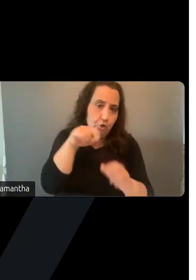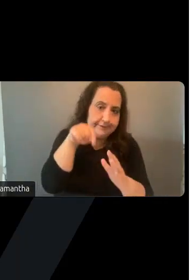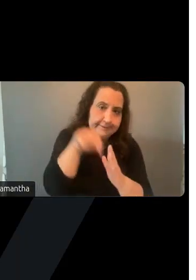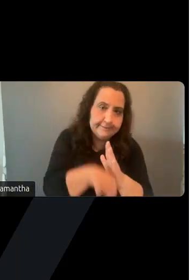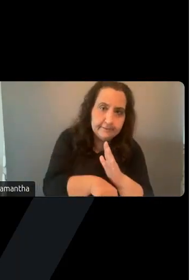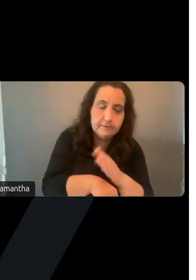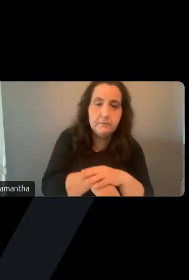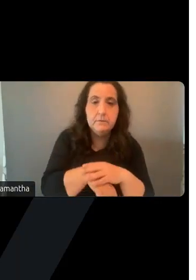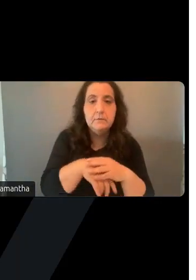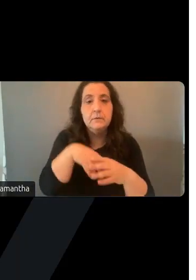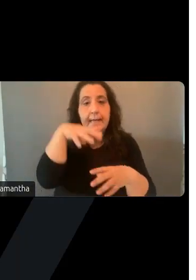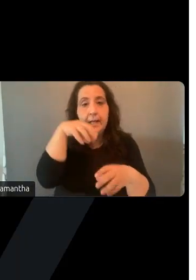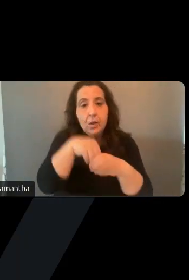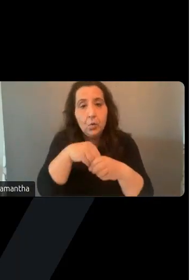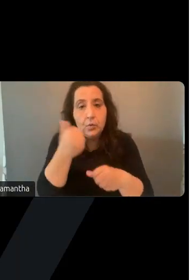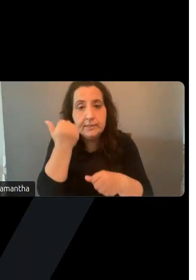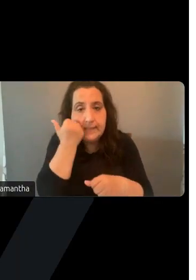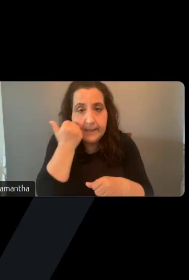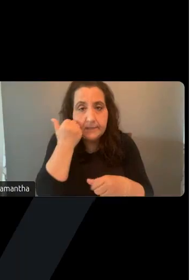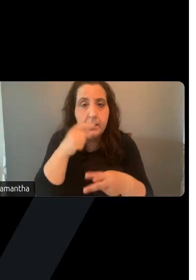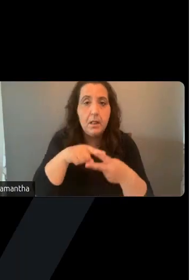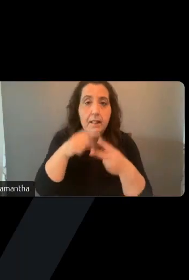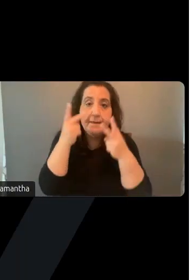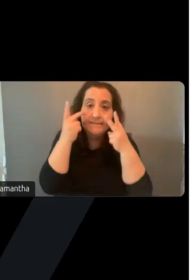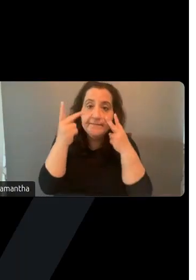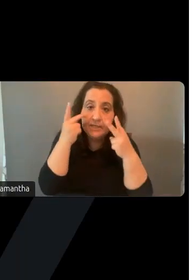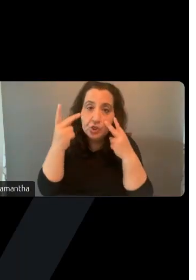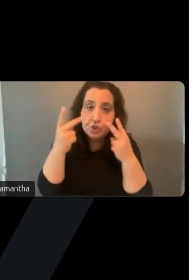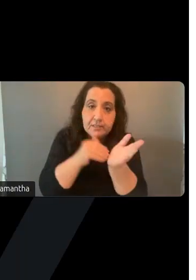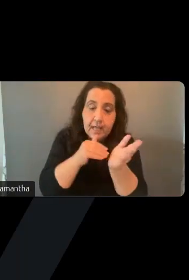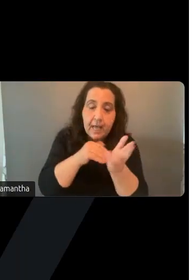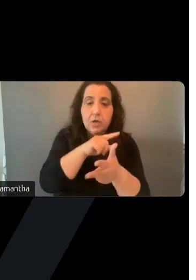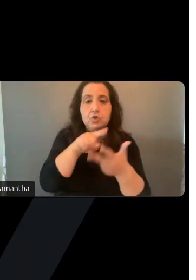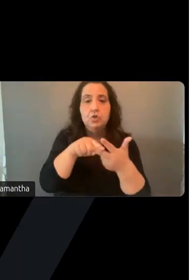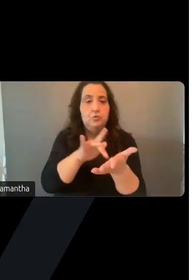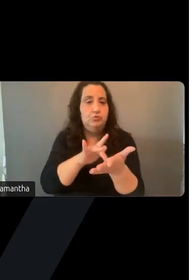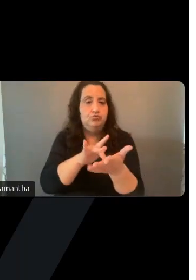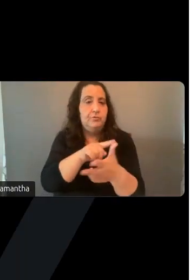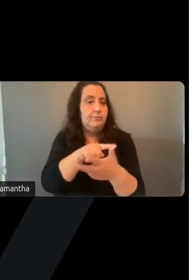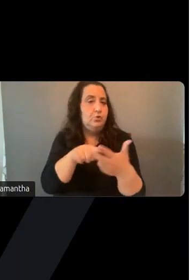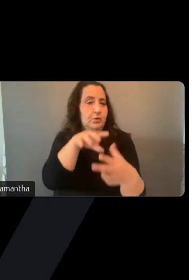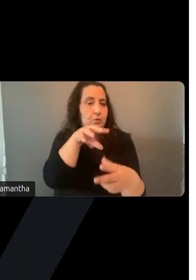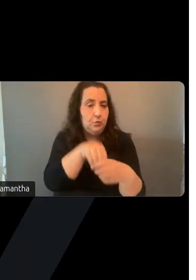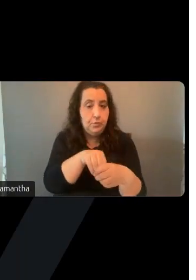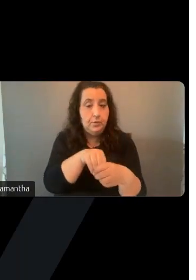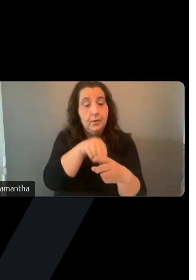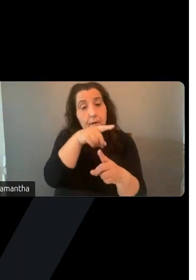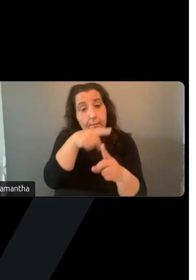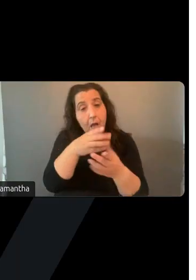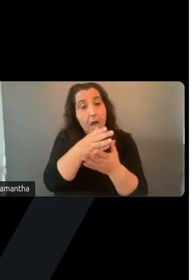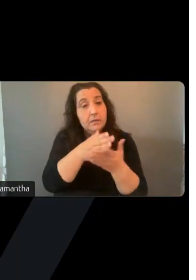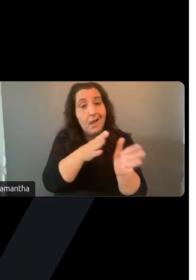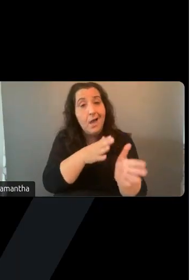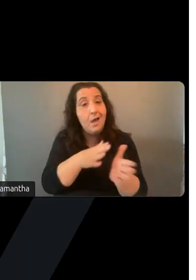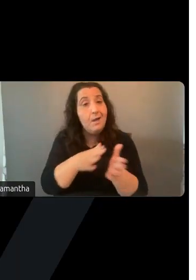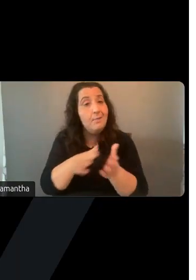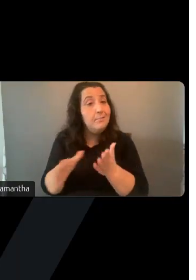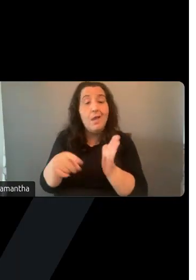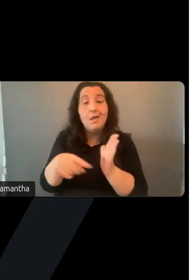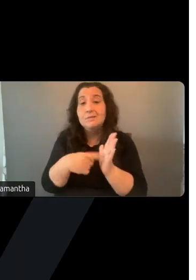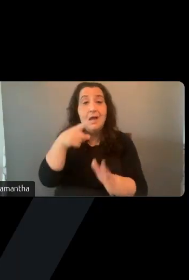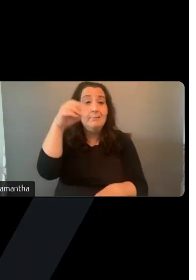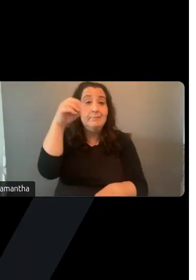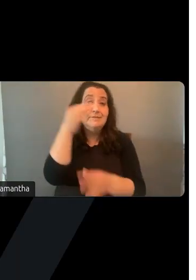includes dental, vision, and prescription drugs. And some of these plans require no employee contribution.